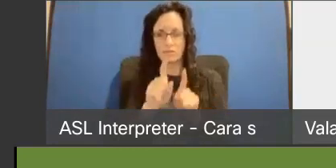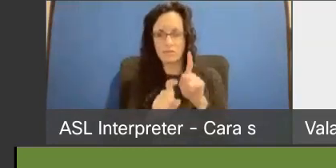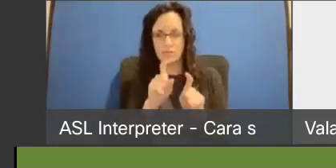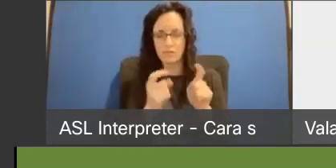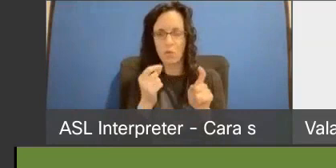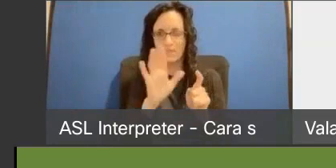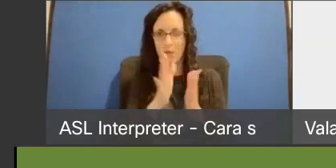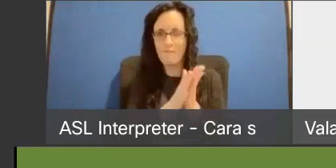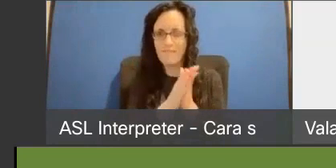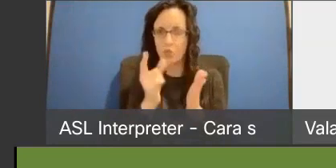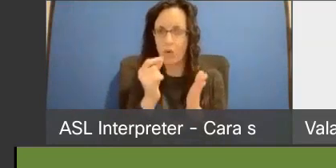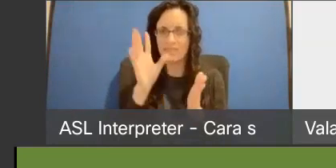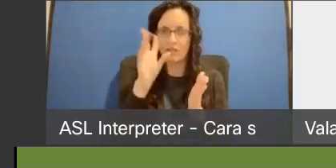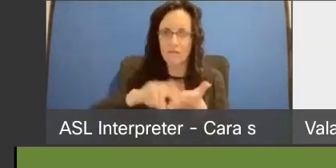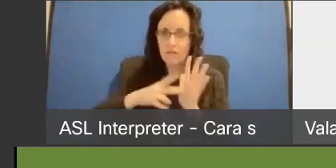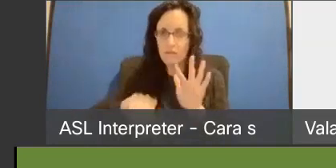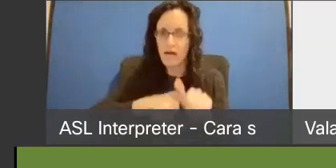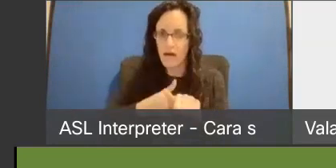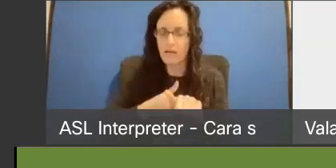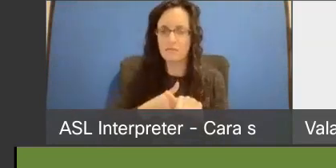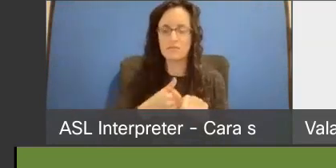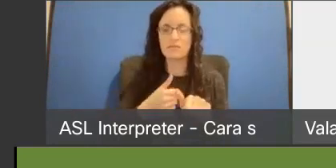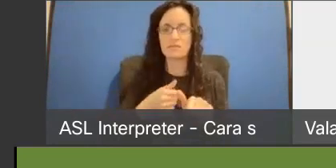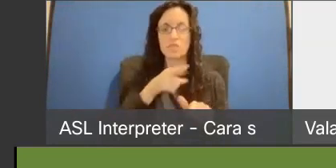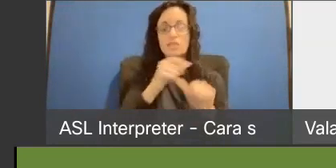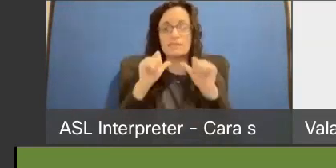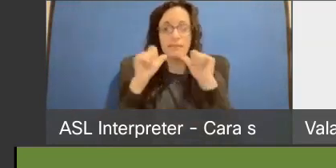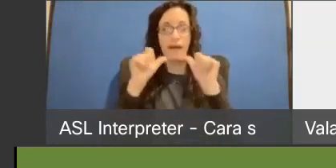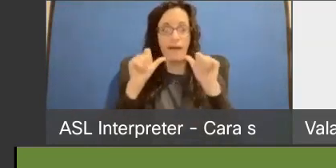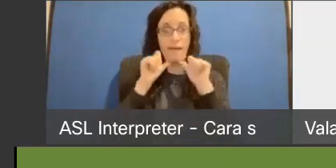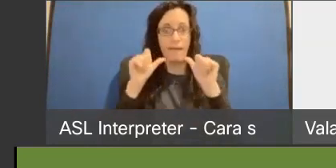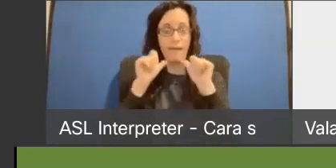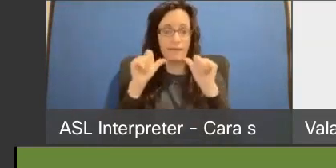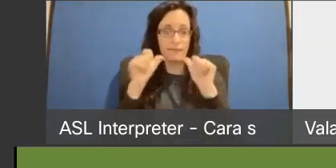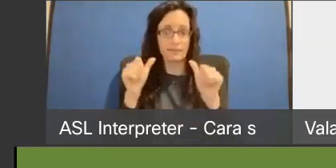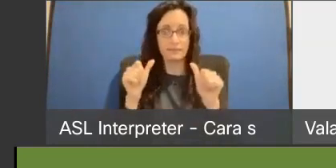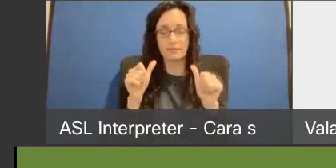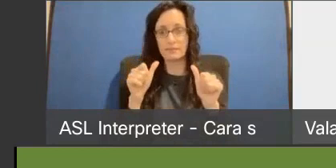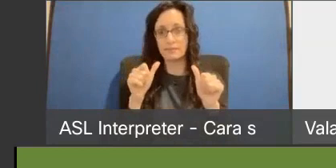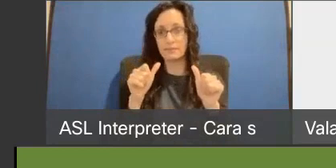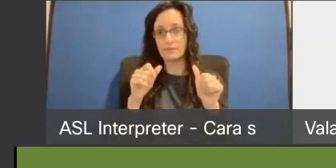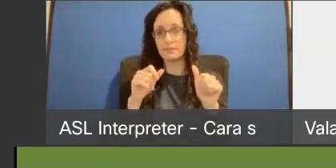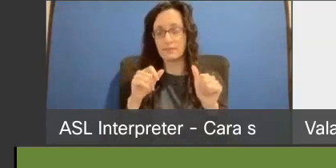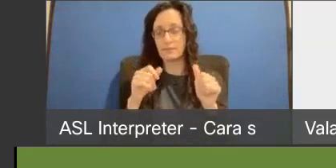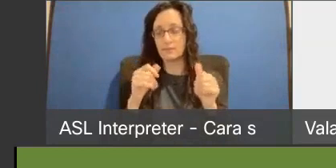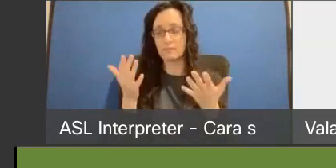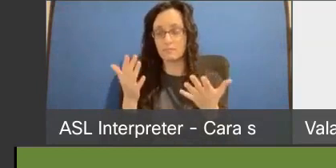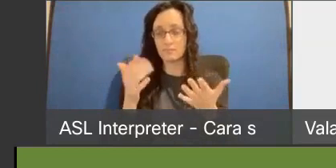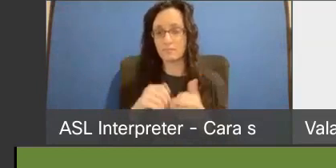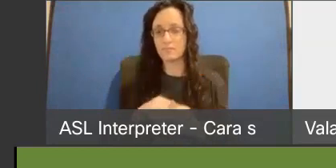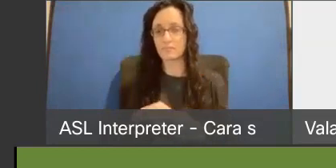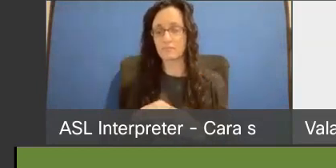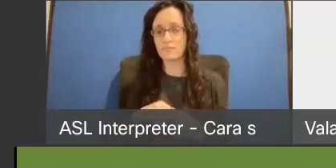the intent was when they took them. She's denying intent for someone if this wasn't someone with